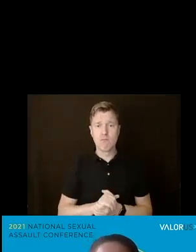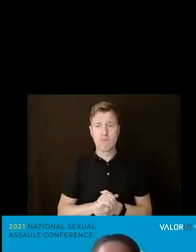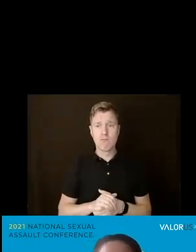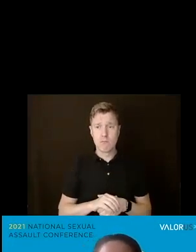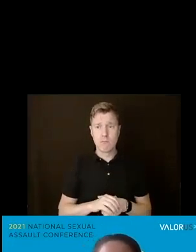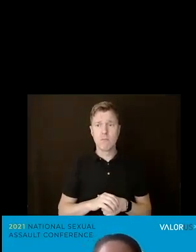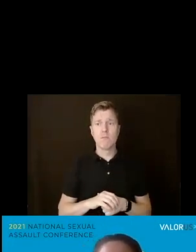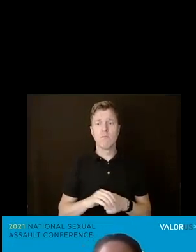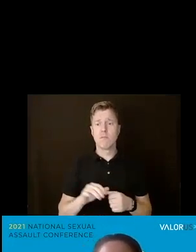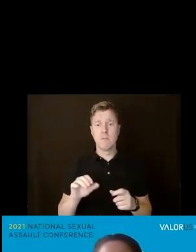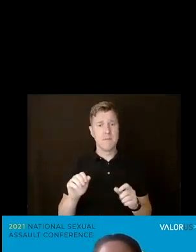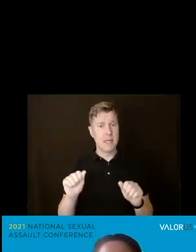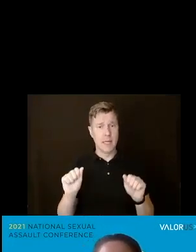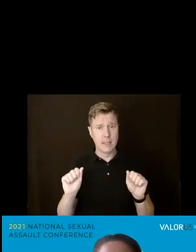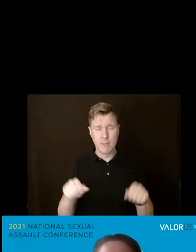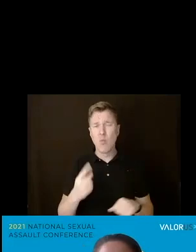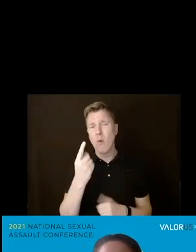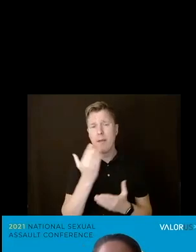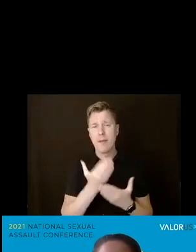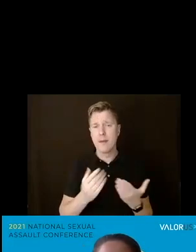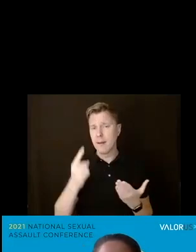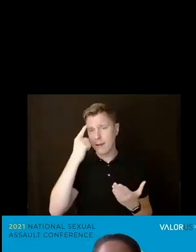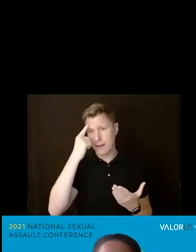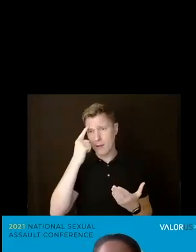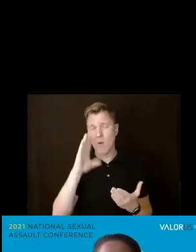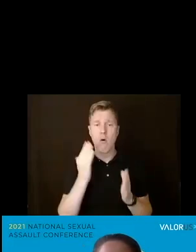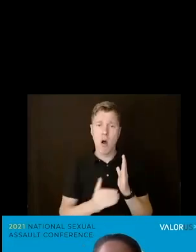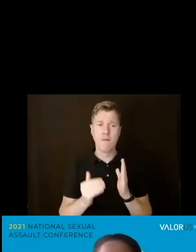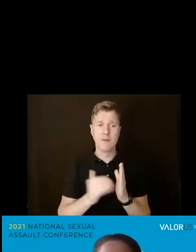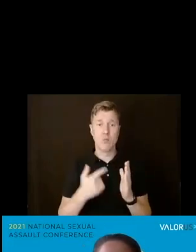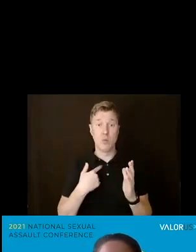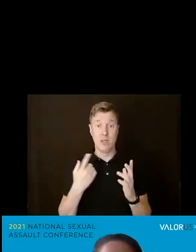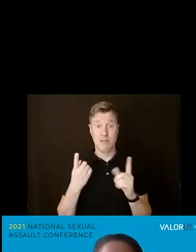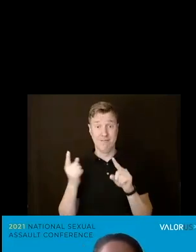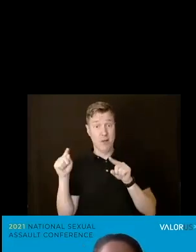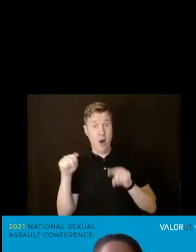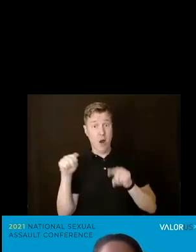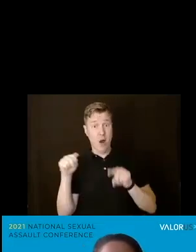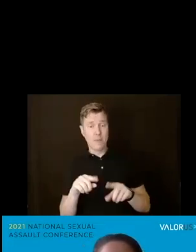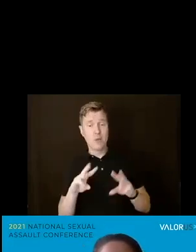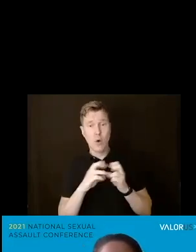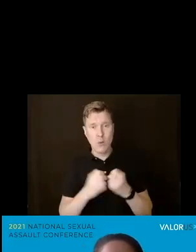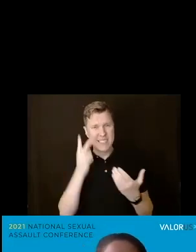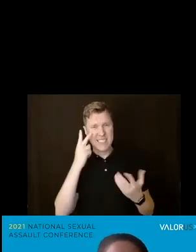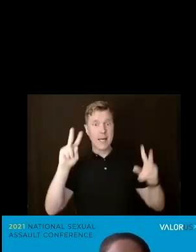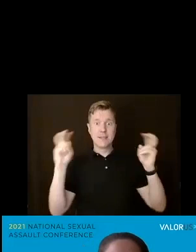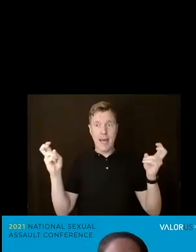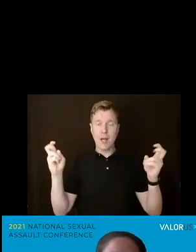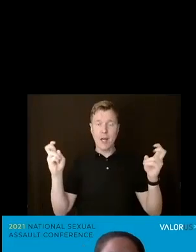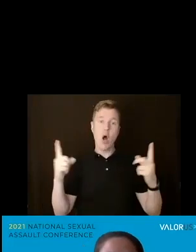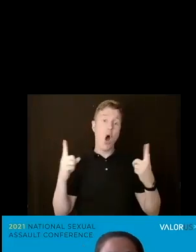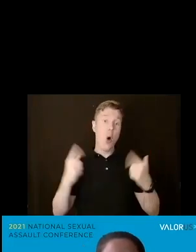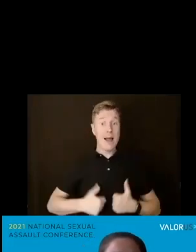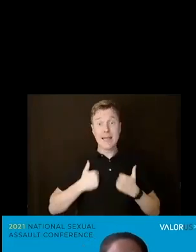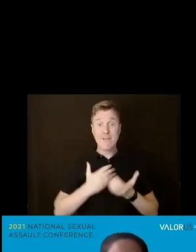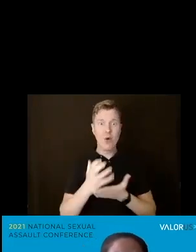that can be, one of the things I think so often we come to these workshops, we see a workshop title like living wages,